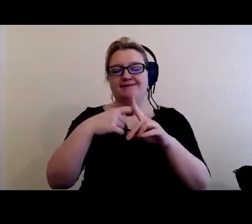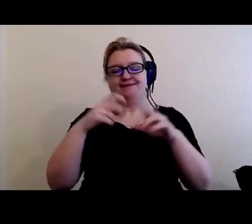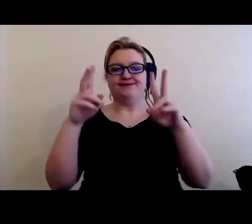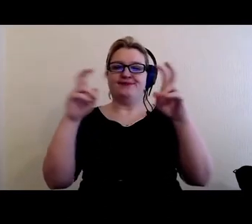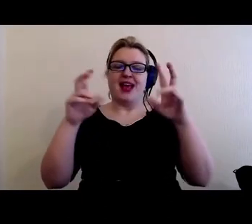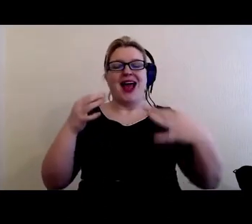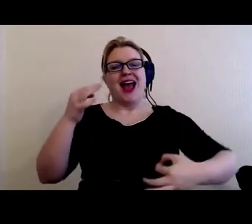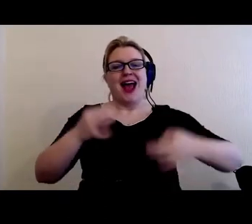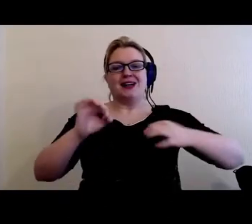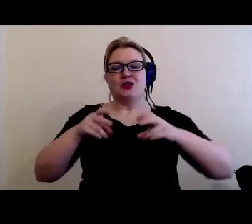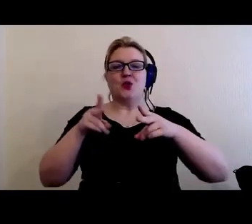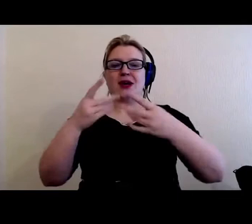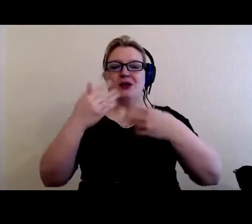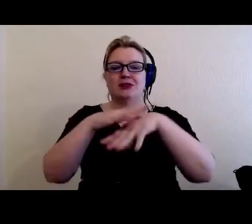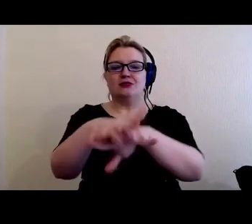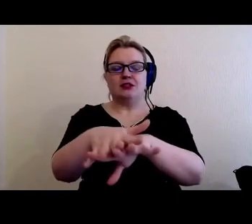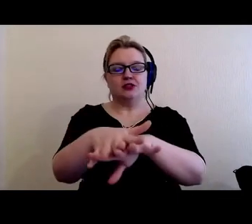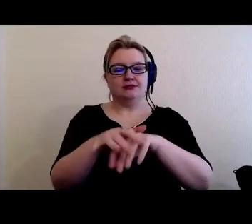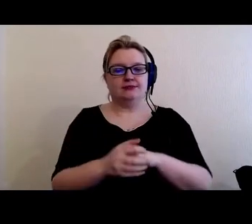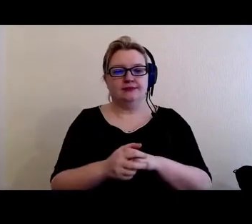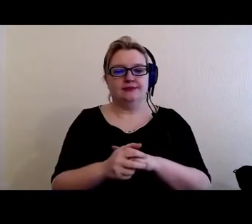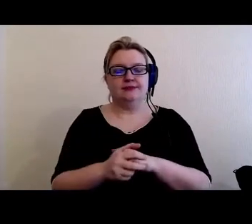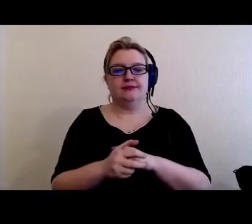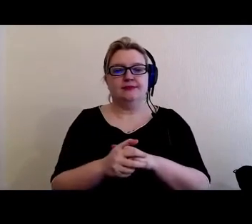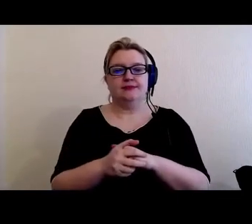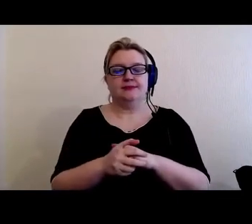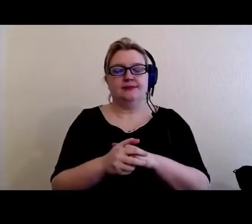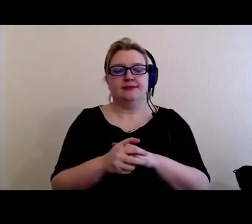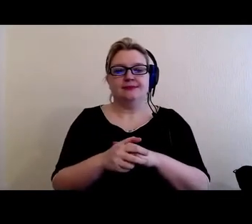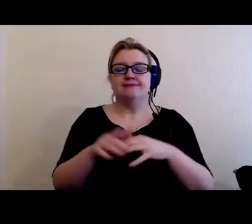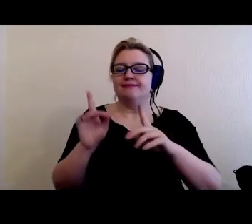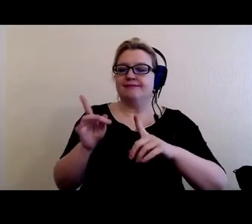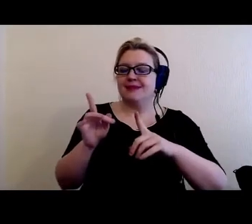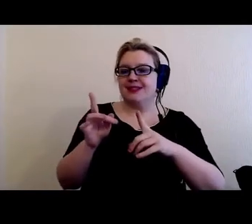whatever you like in terms of drawing a neat structure and putting that into legislation, but